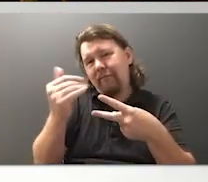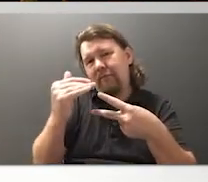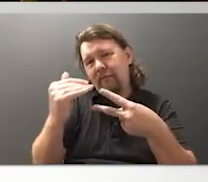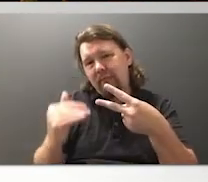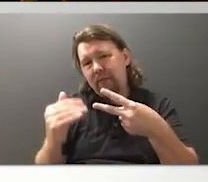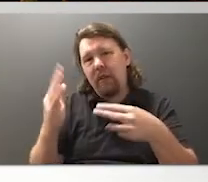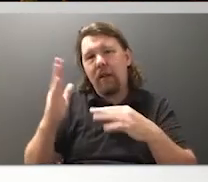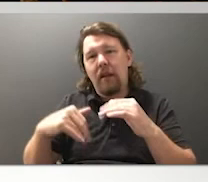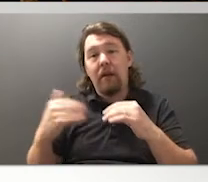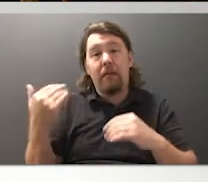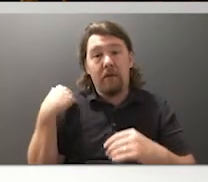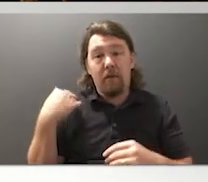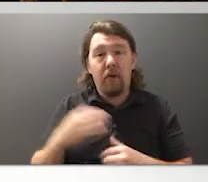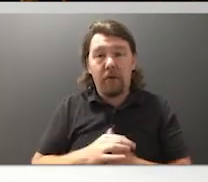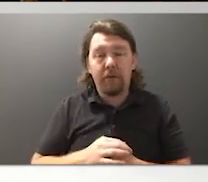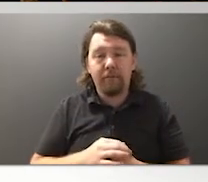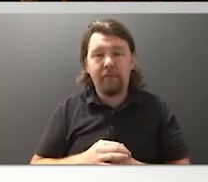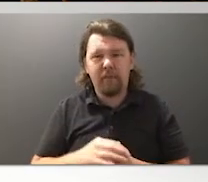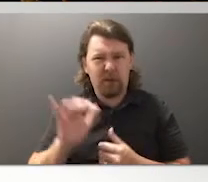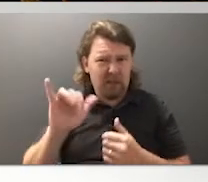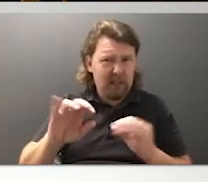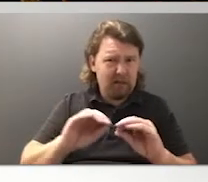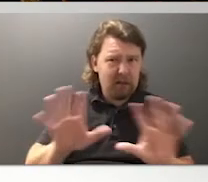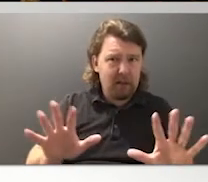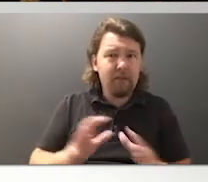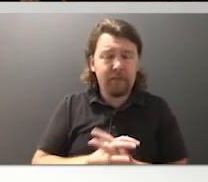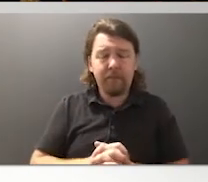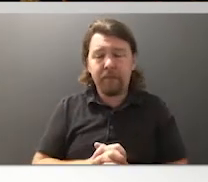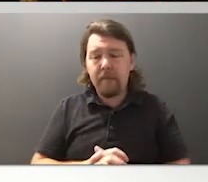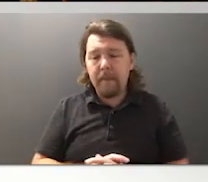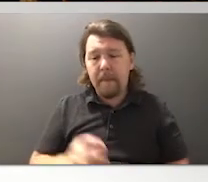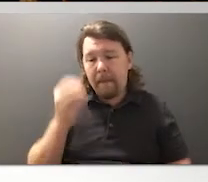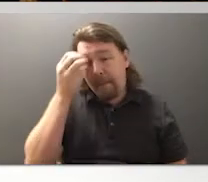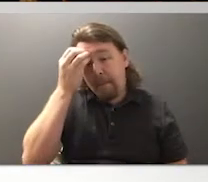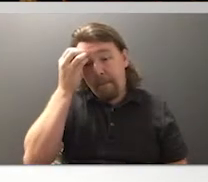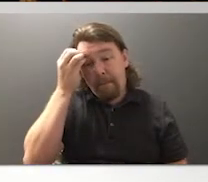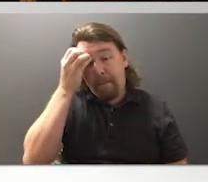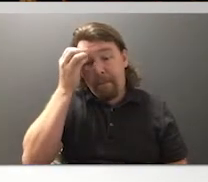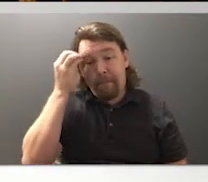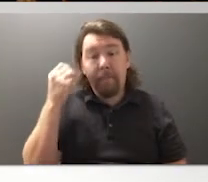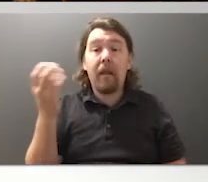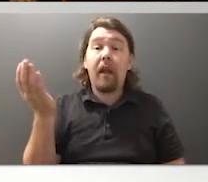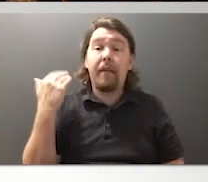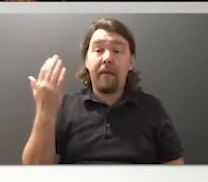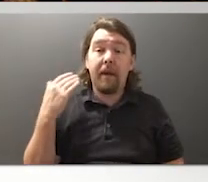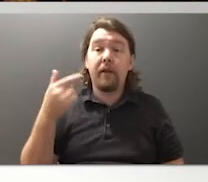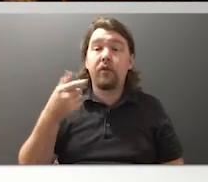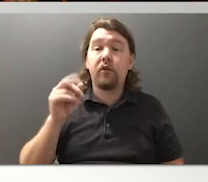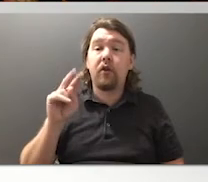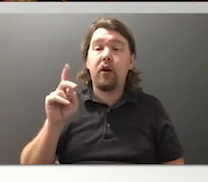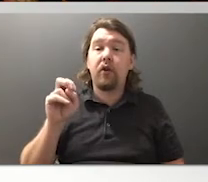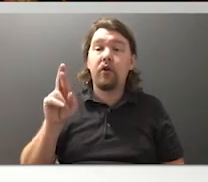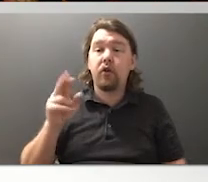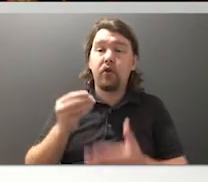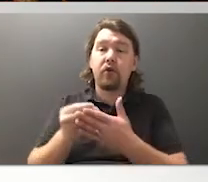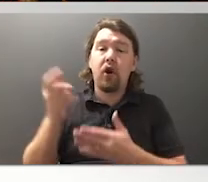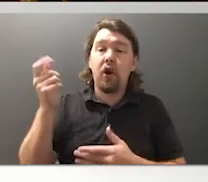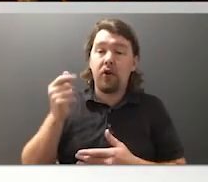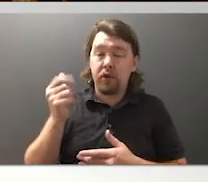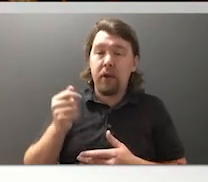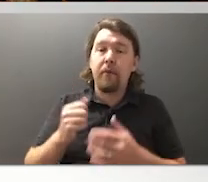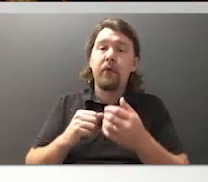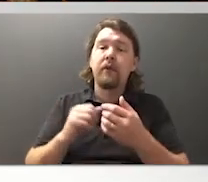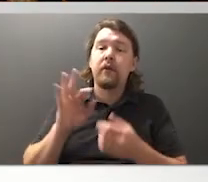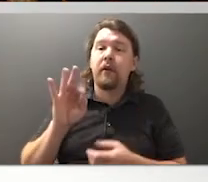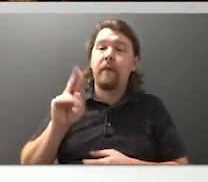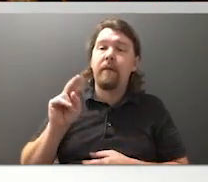past. Hope that clarifies that. In the past, the Gardner scholarship has been funded based on a total